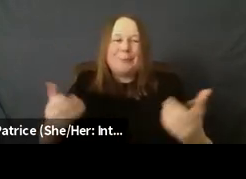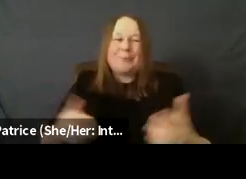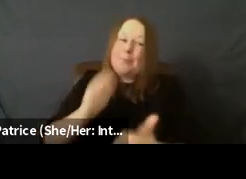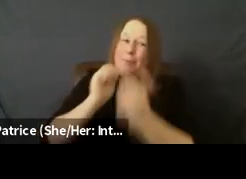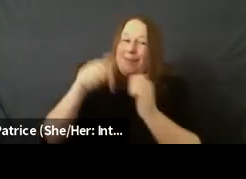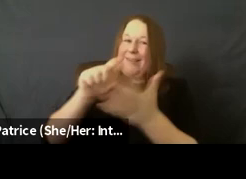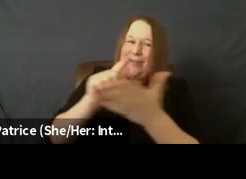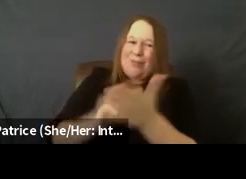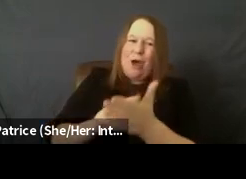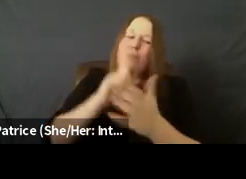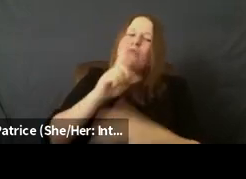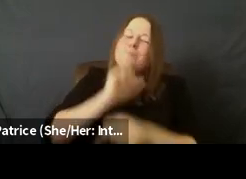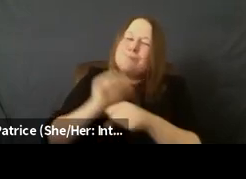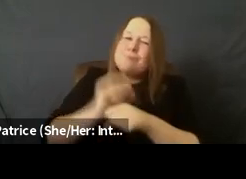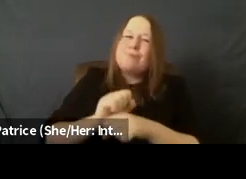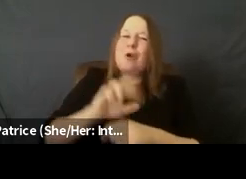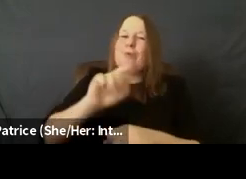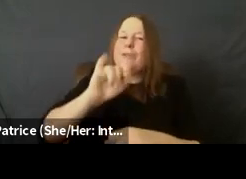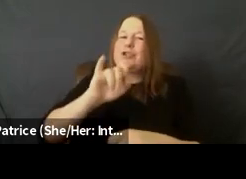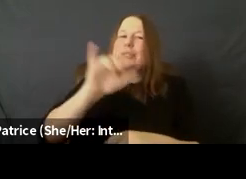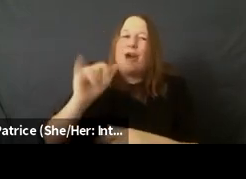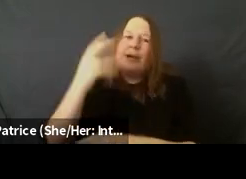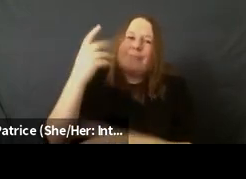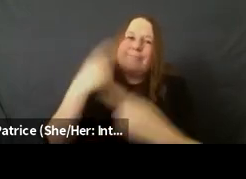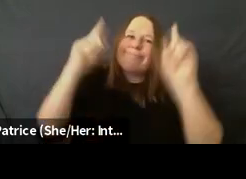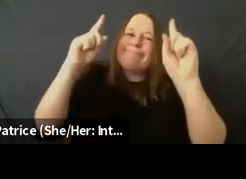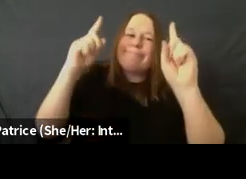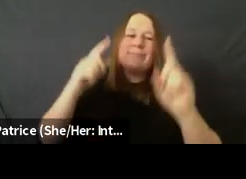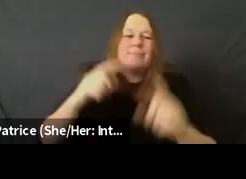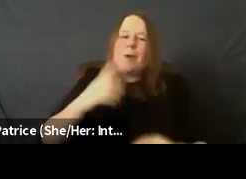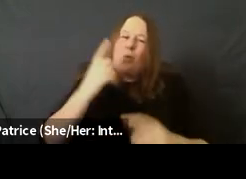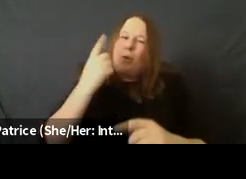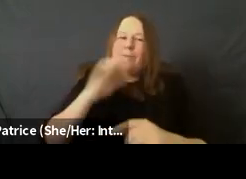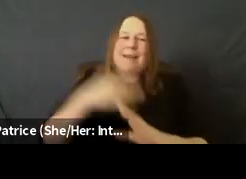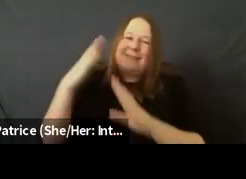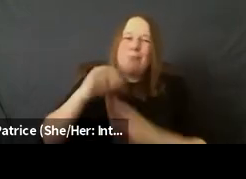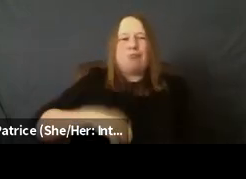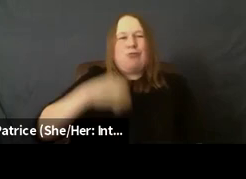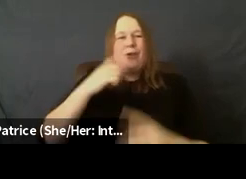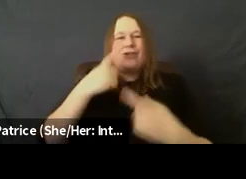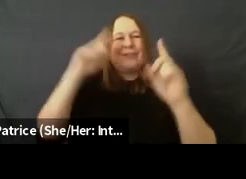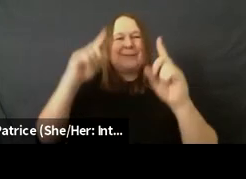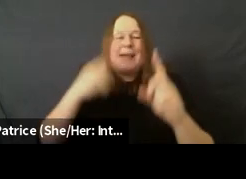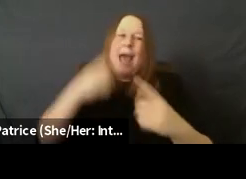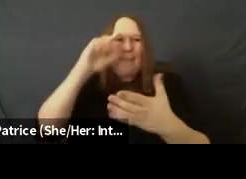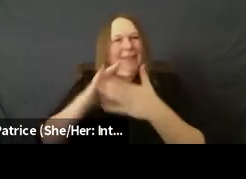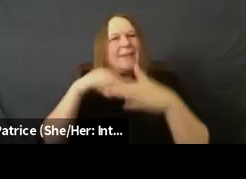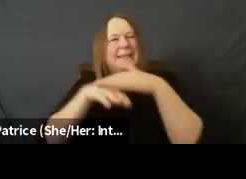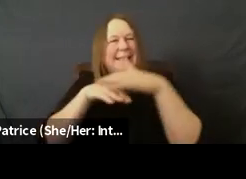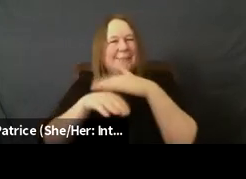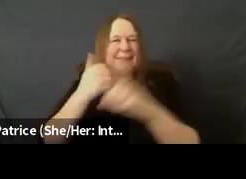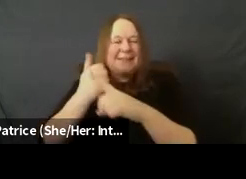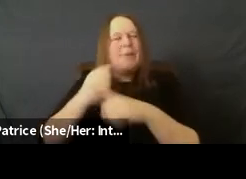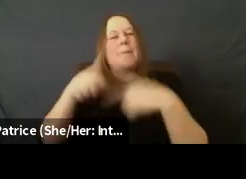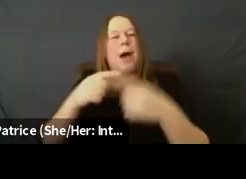this legislation was truly a revolutionary achievement, and it remains one of my proudest achievements. I believe accessibility is